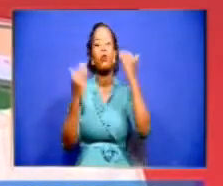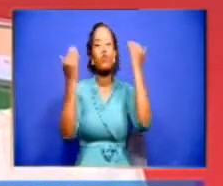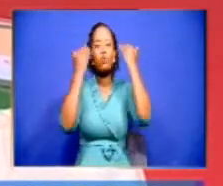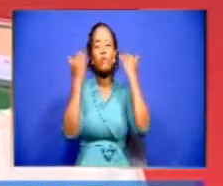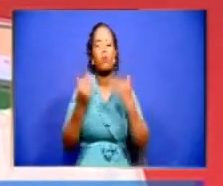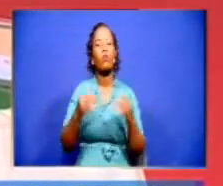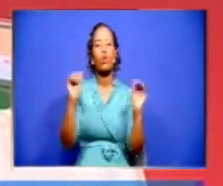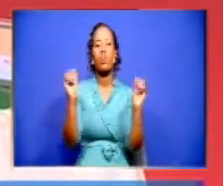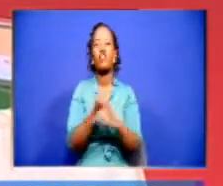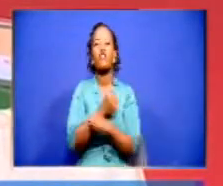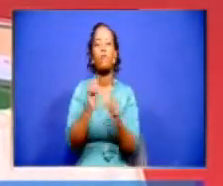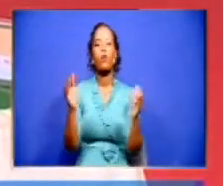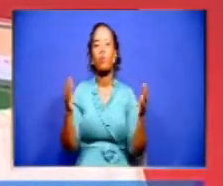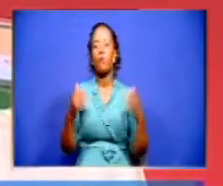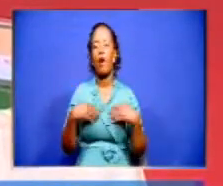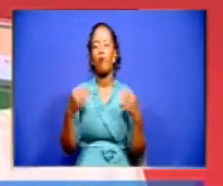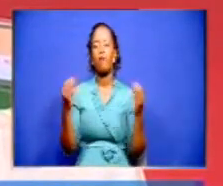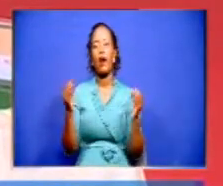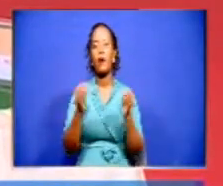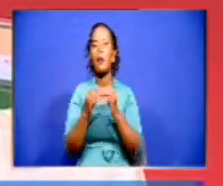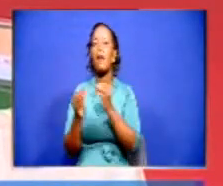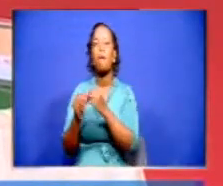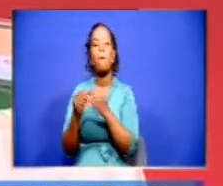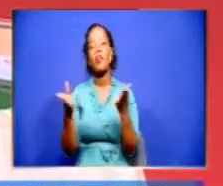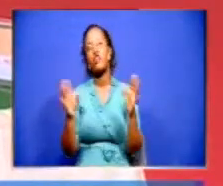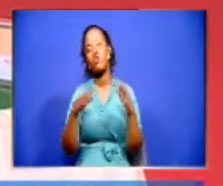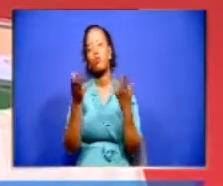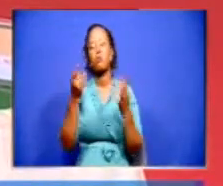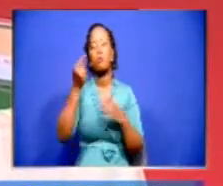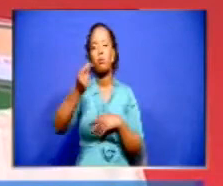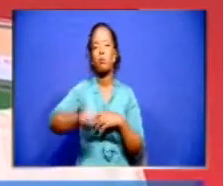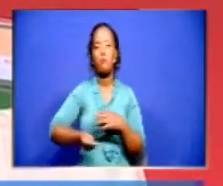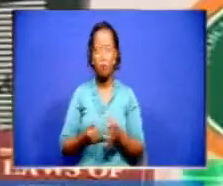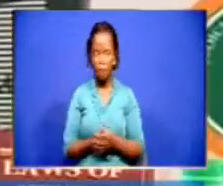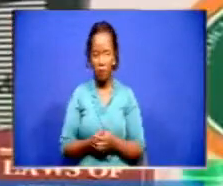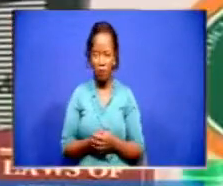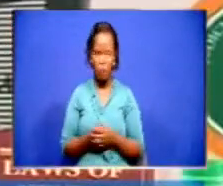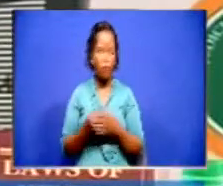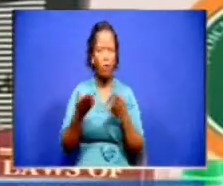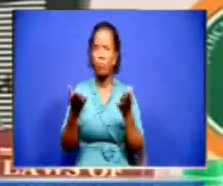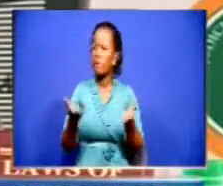sit, and that is the dilemma. And therefore, my lord,